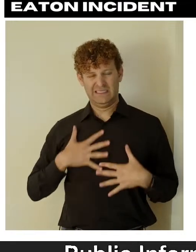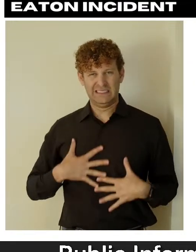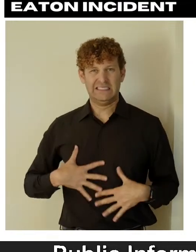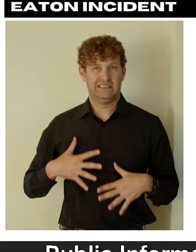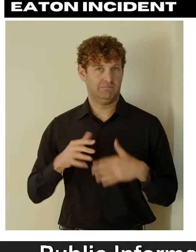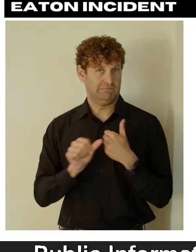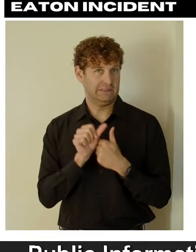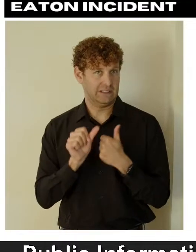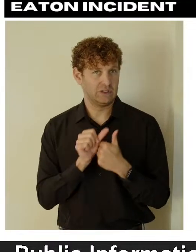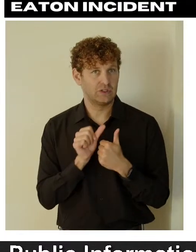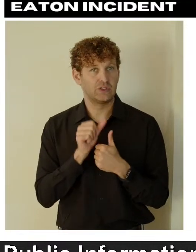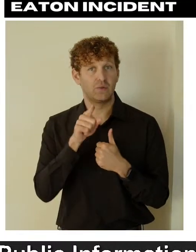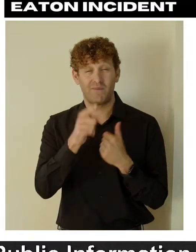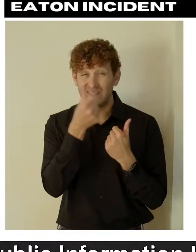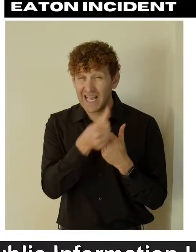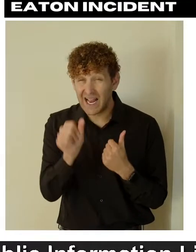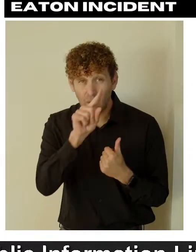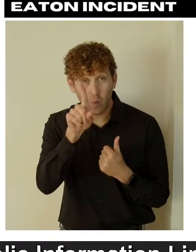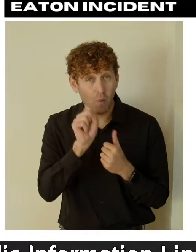Thank you.